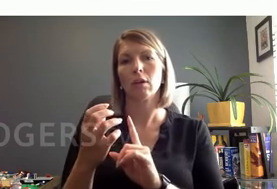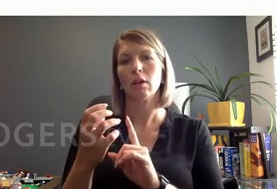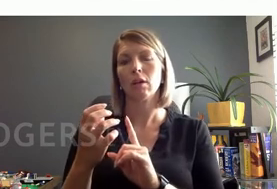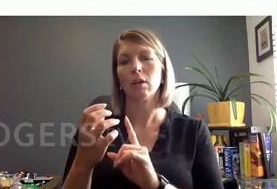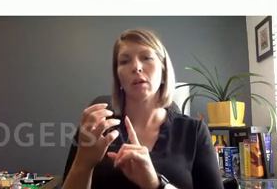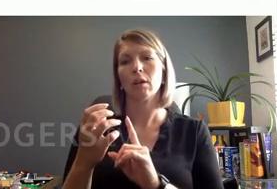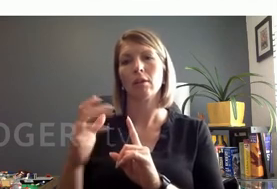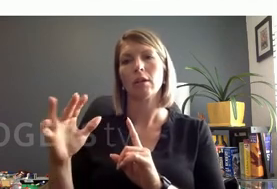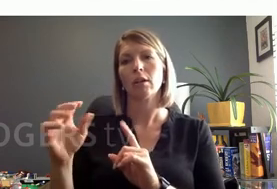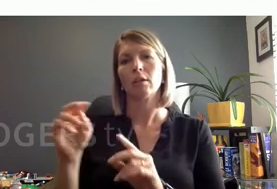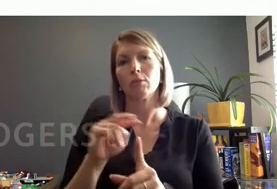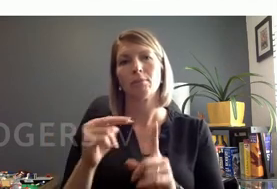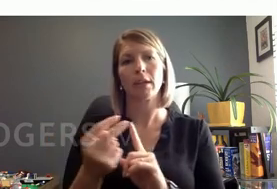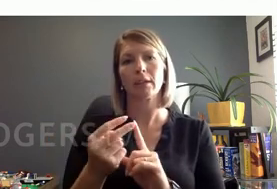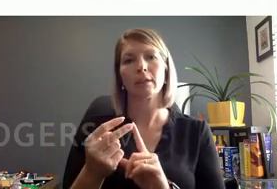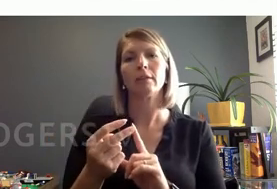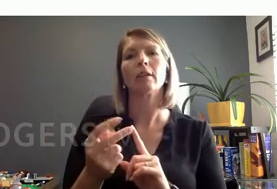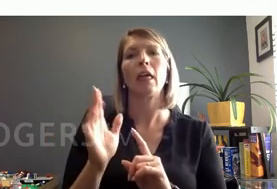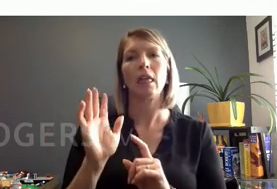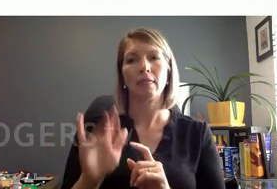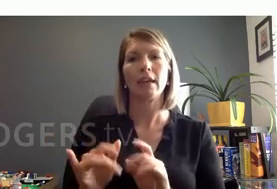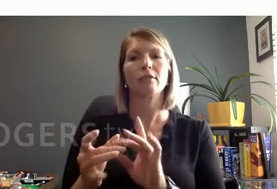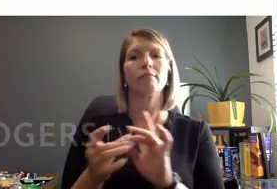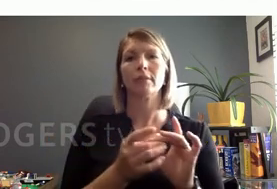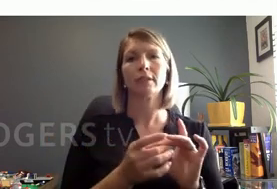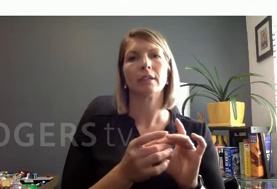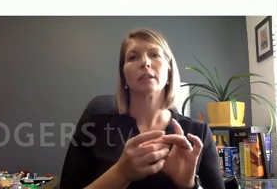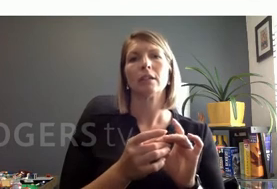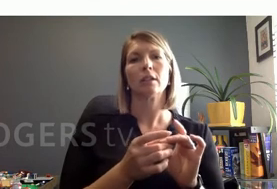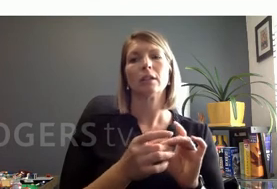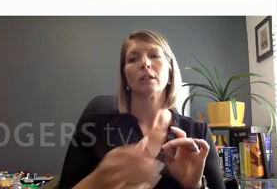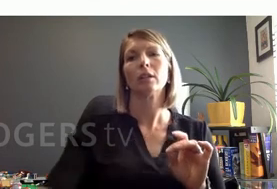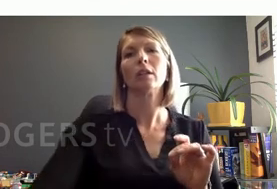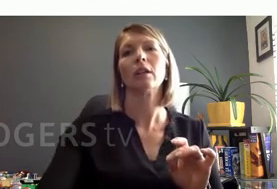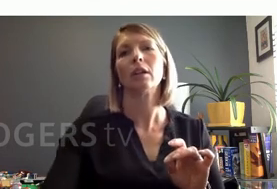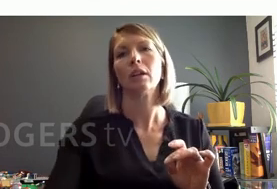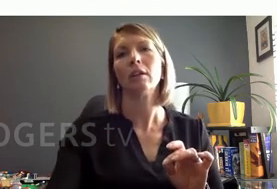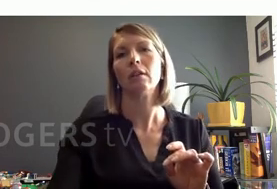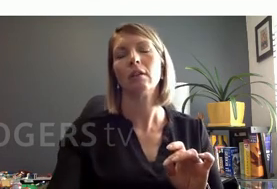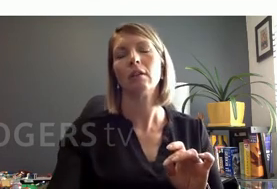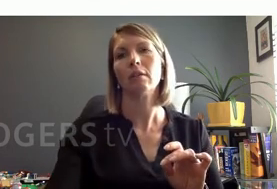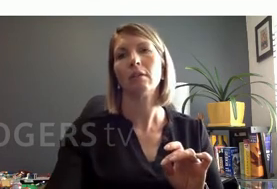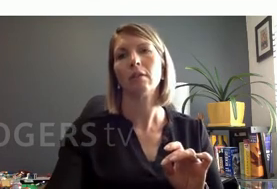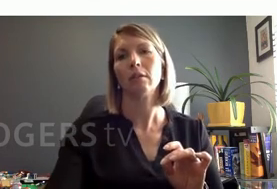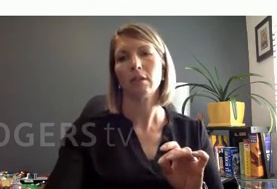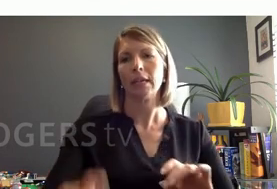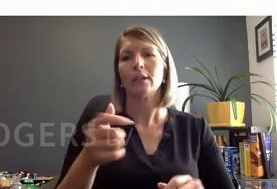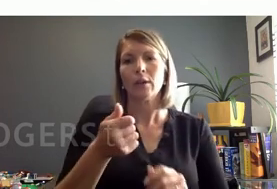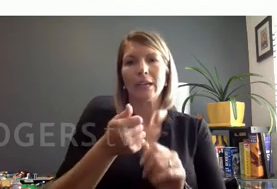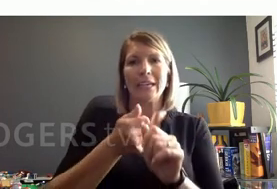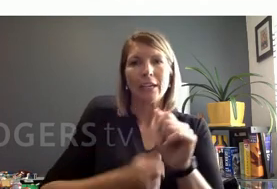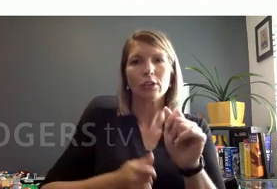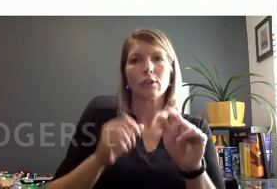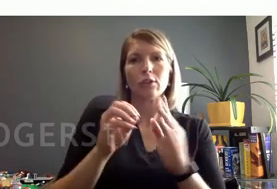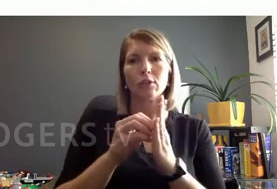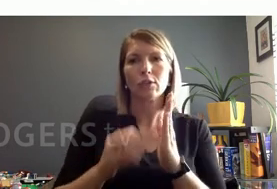six students about their cultures. And this is distributed throughout the province. So each student will get a copy of cultural context to